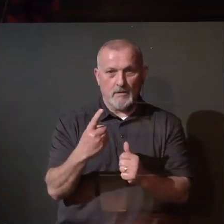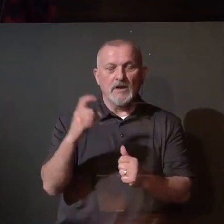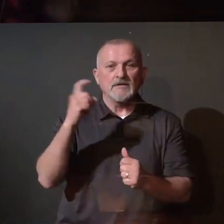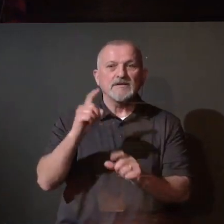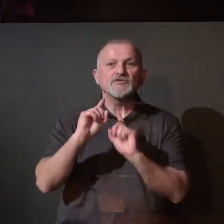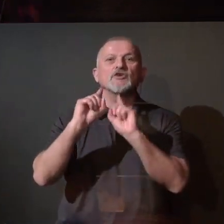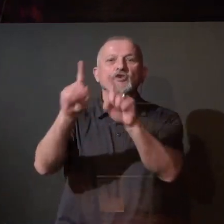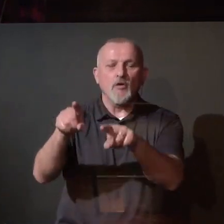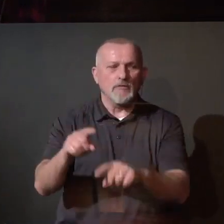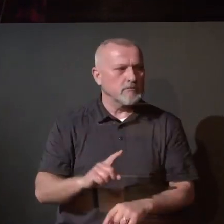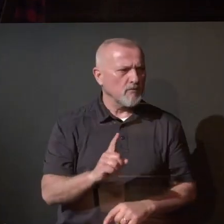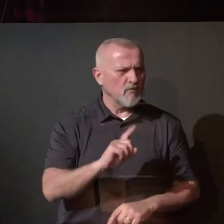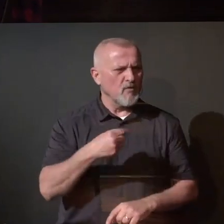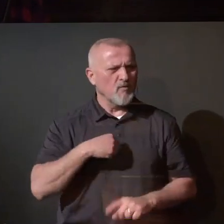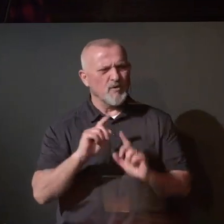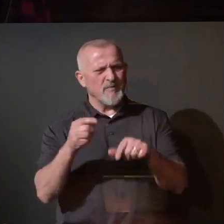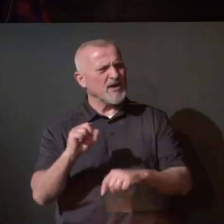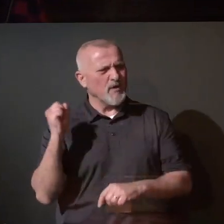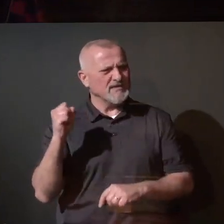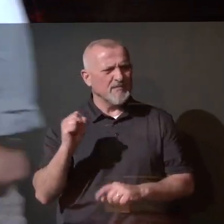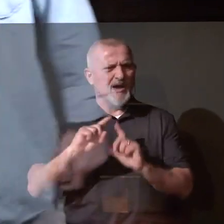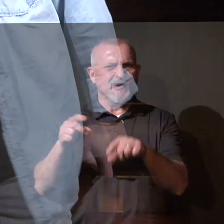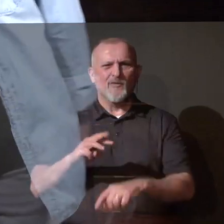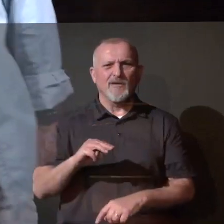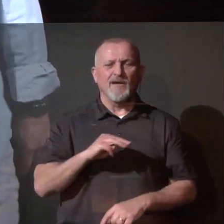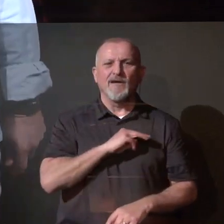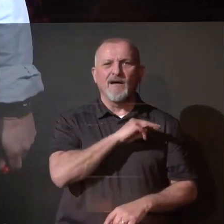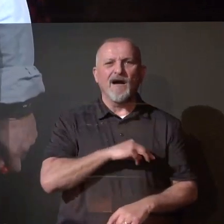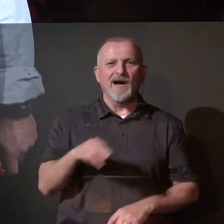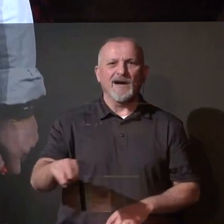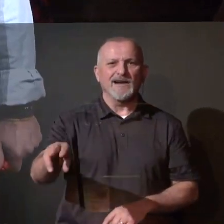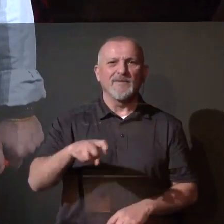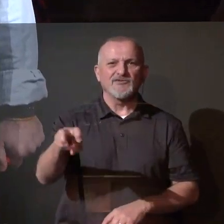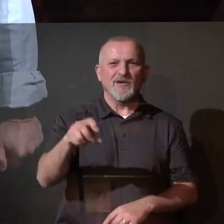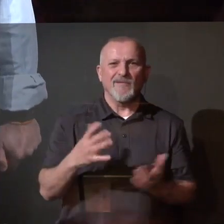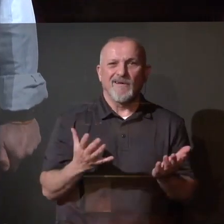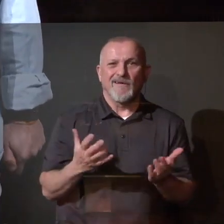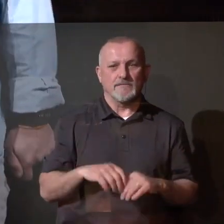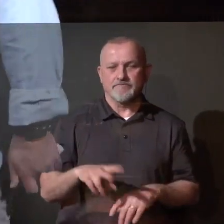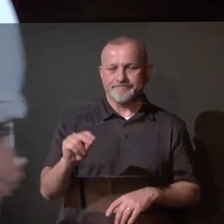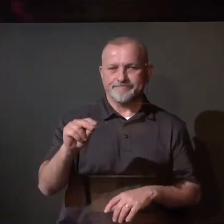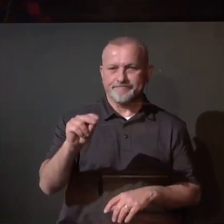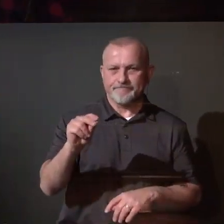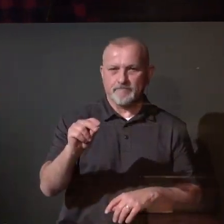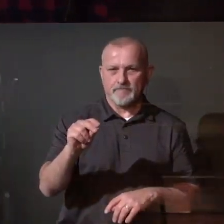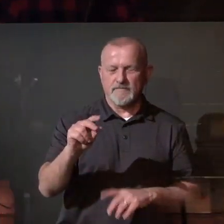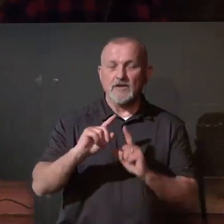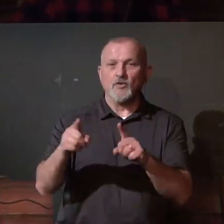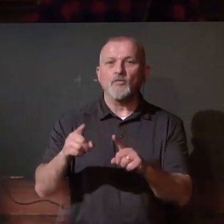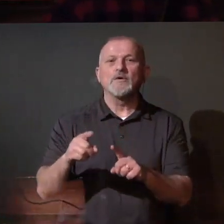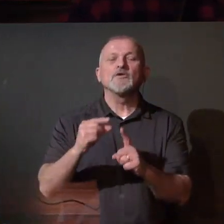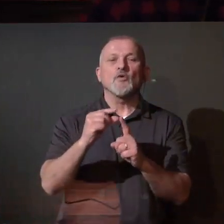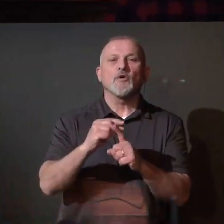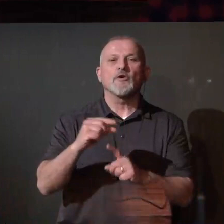going. Where am I going, Sam? Going on a mission trip? No. Where am I going? This word going